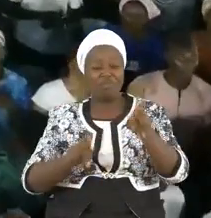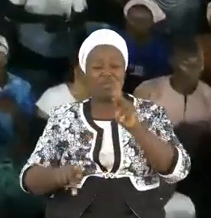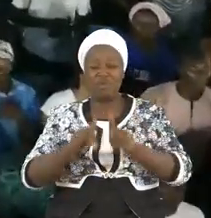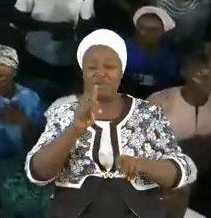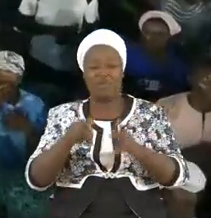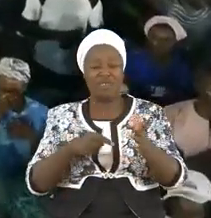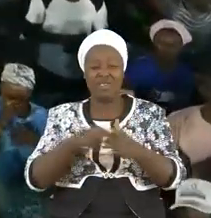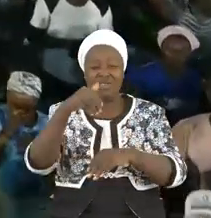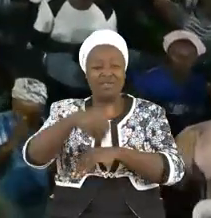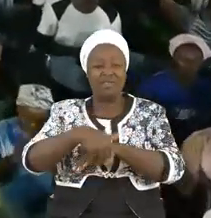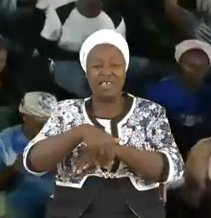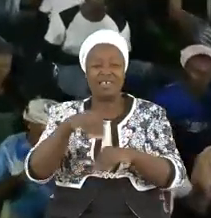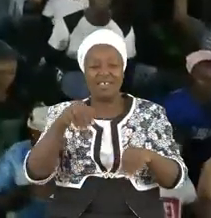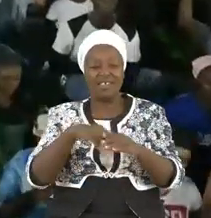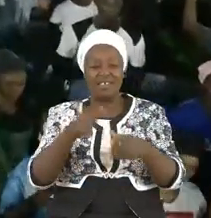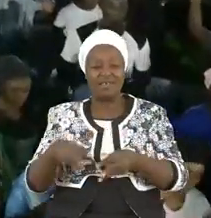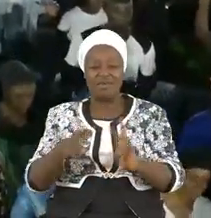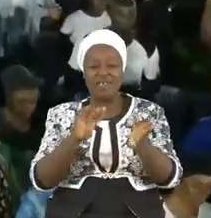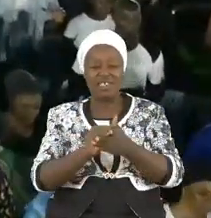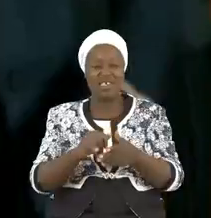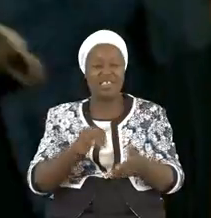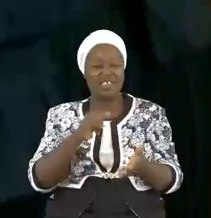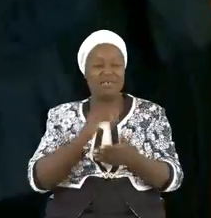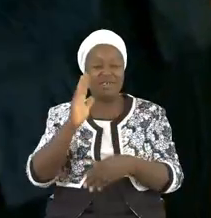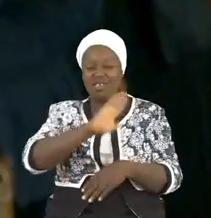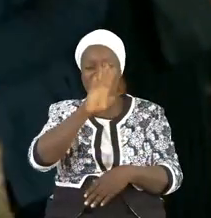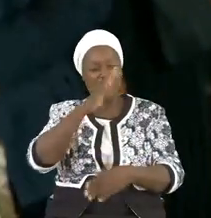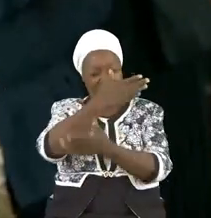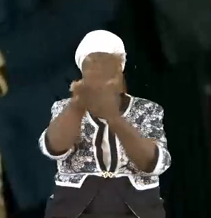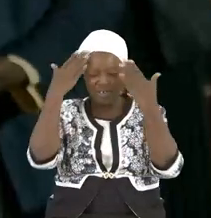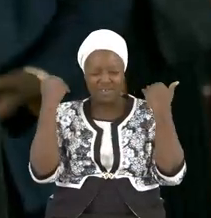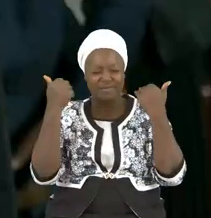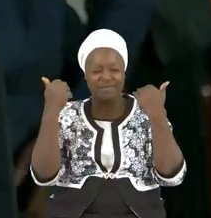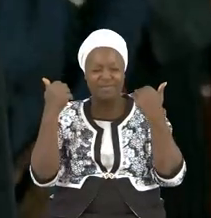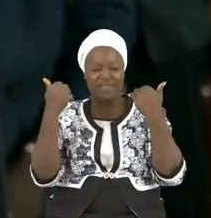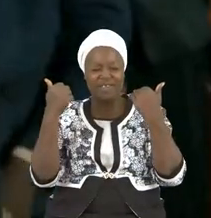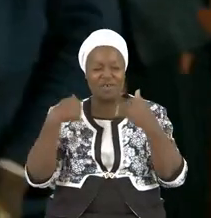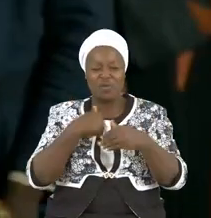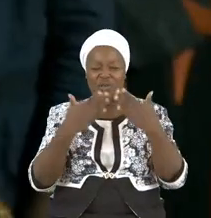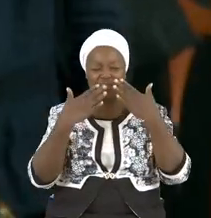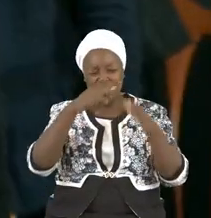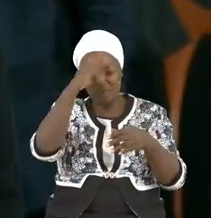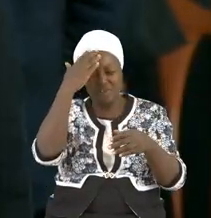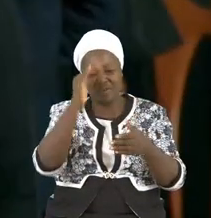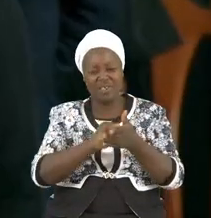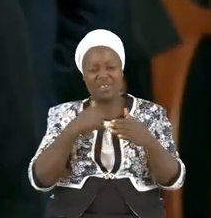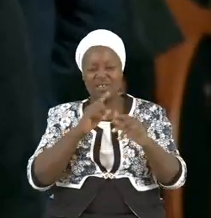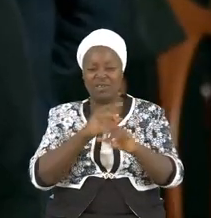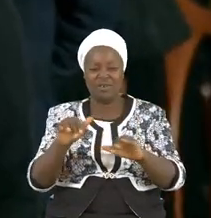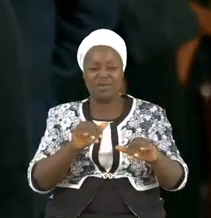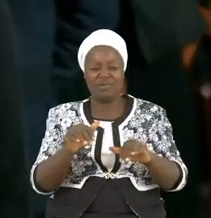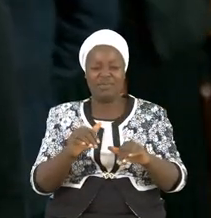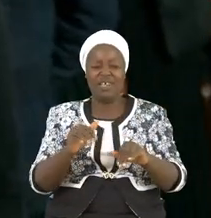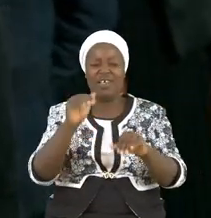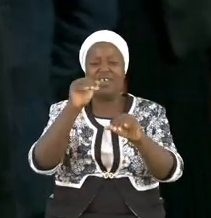in a way it will be unforgettable. Amen. We thank you because we know it is none. In